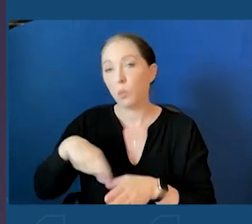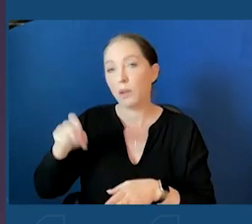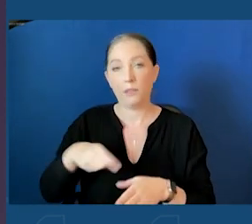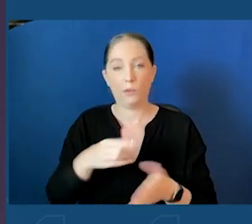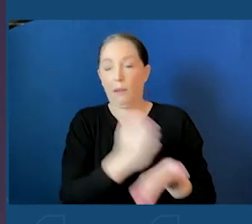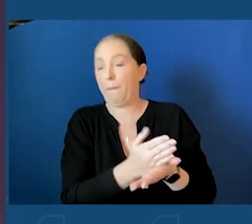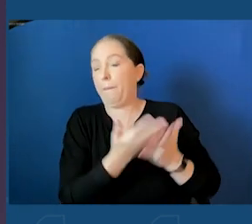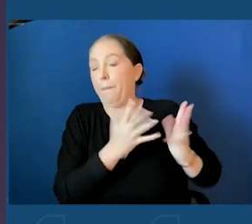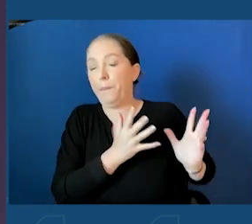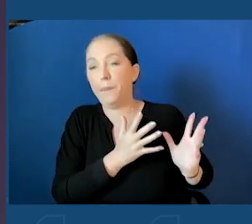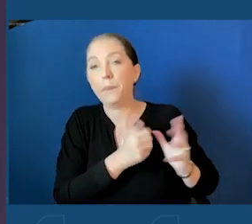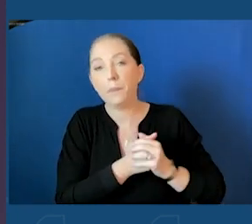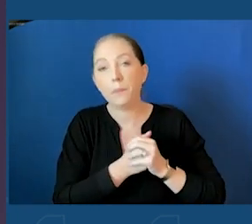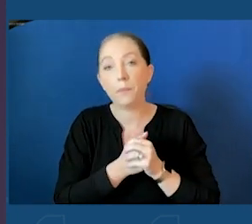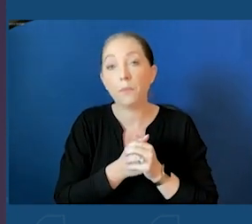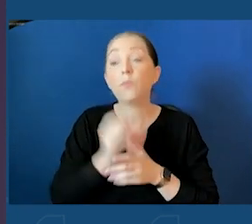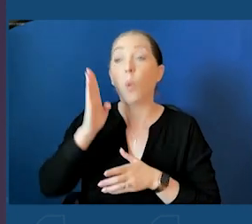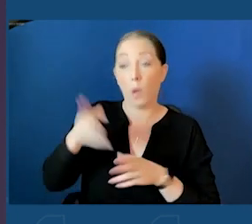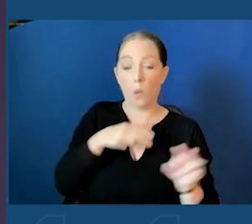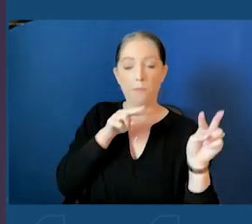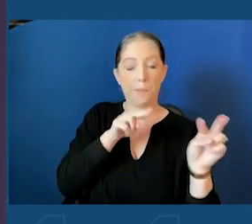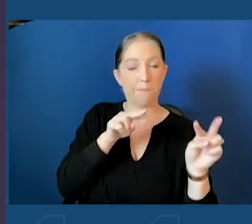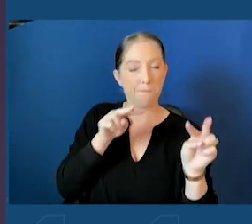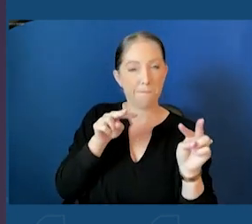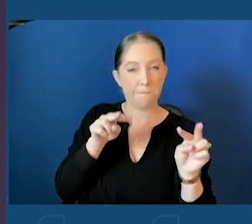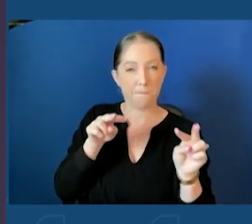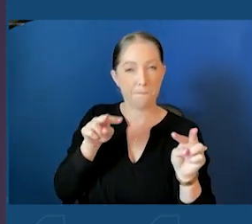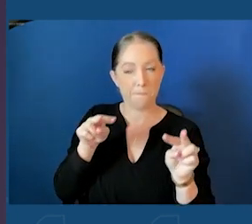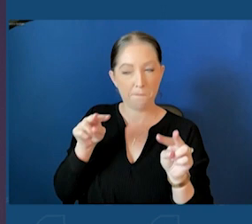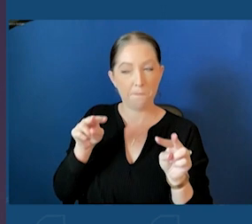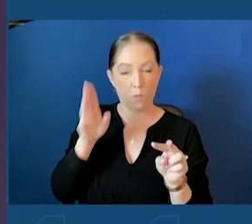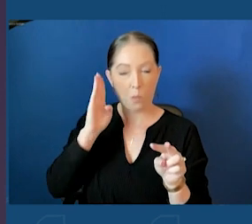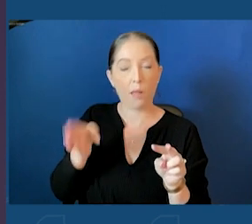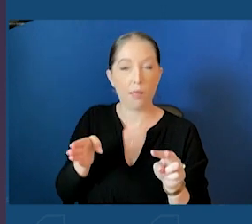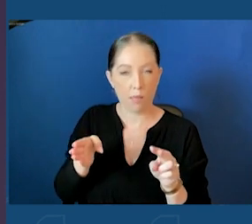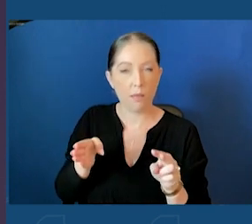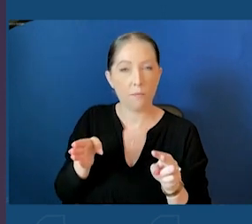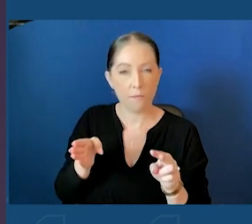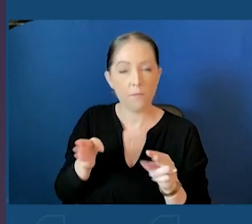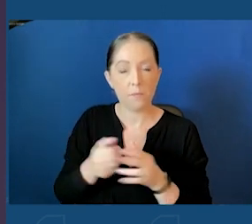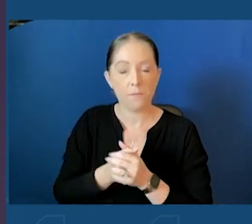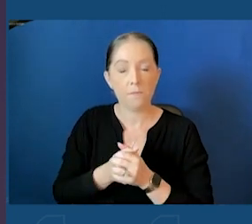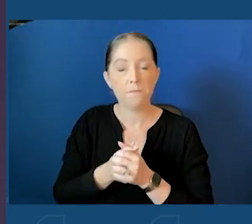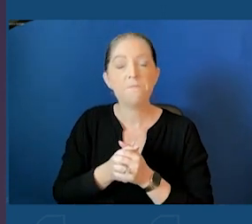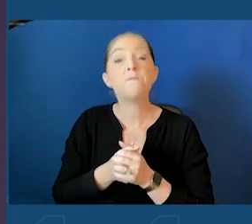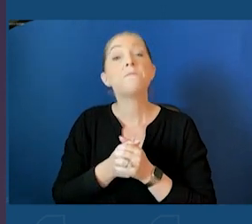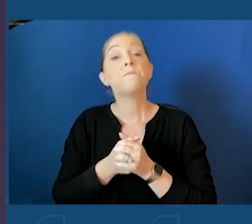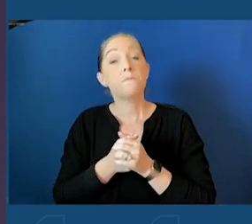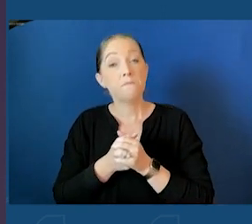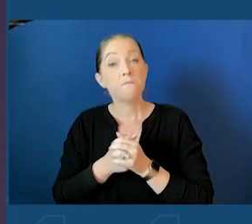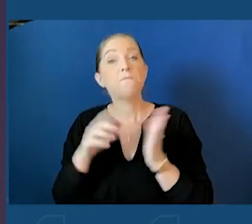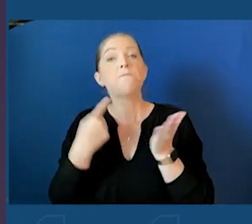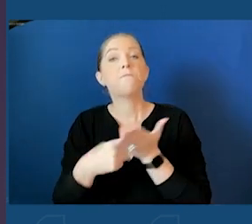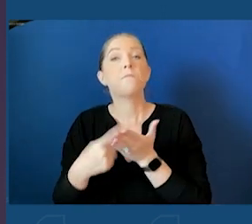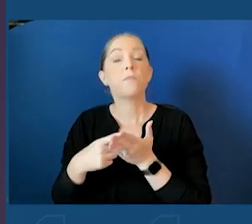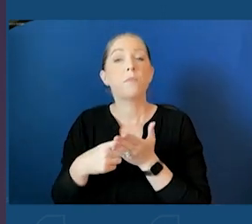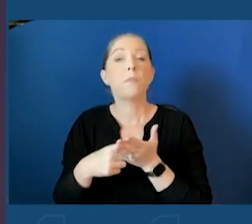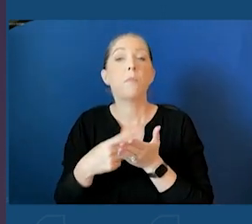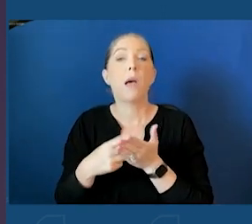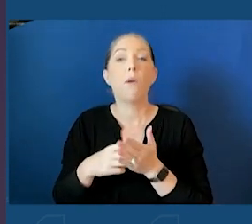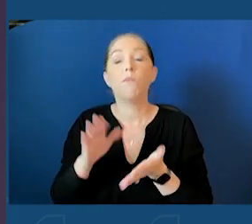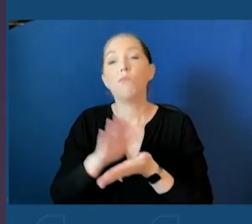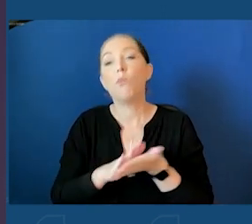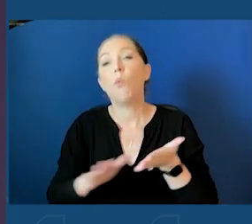monitoring this. I stood here last year and said we're going to be watching this, monitoring this. But let's talk about higher education as well.